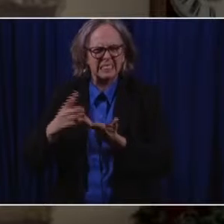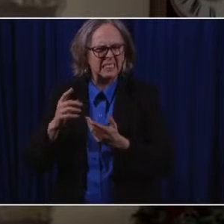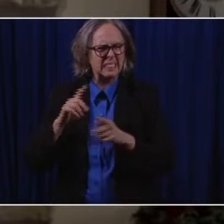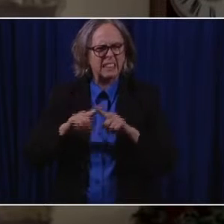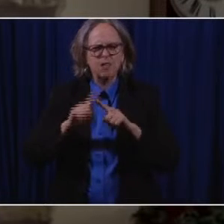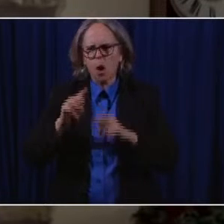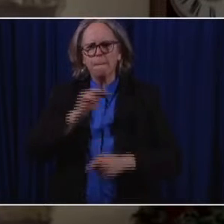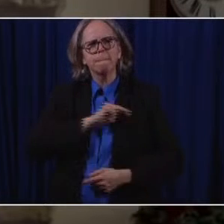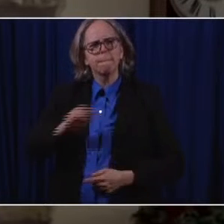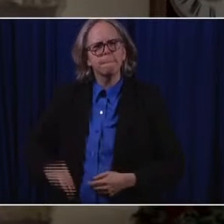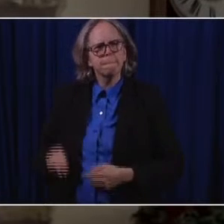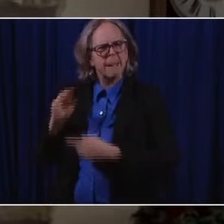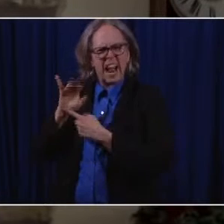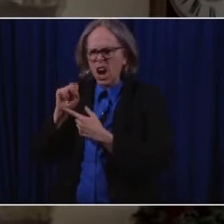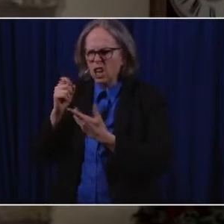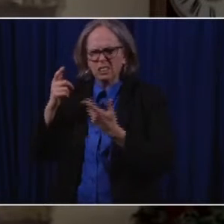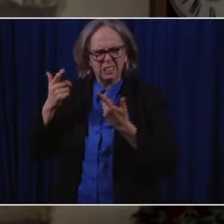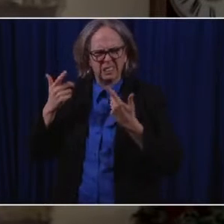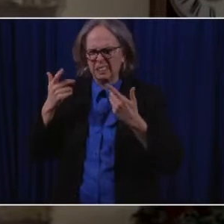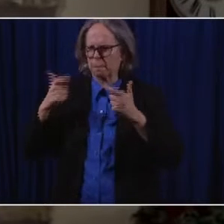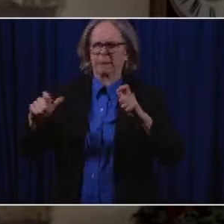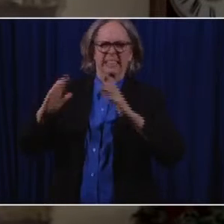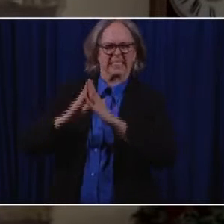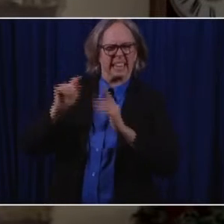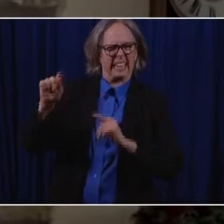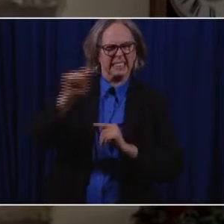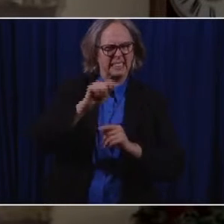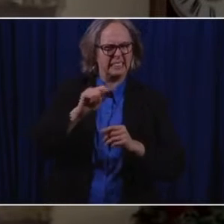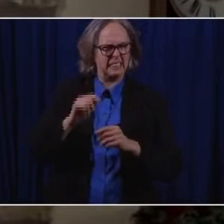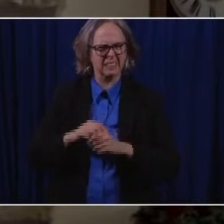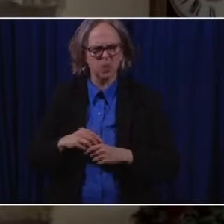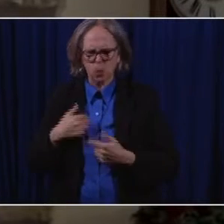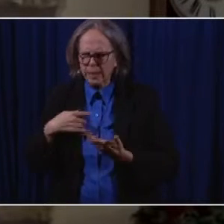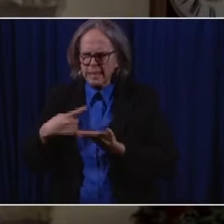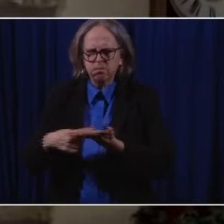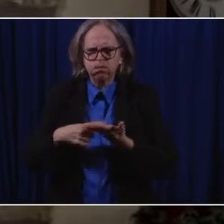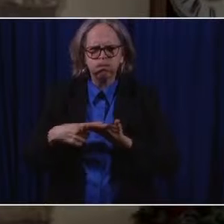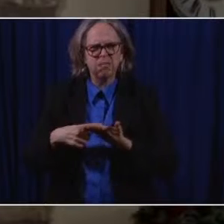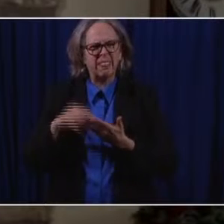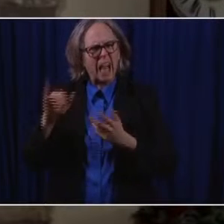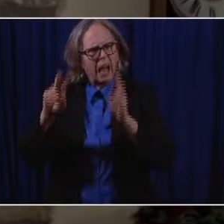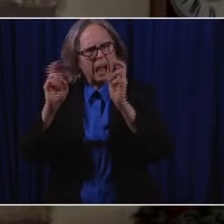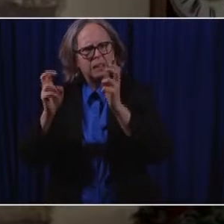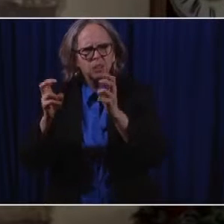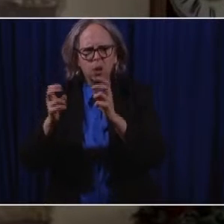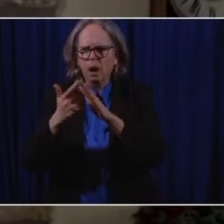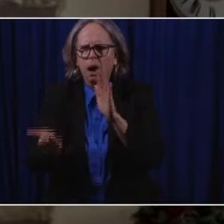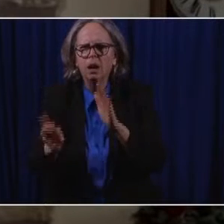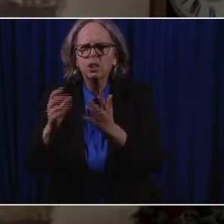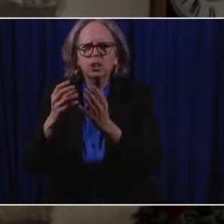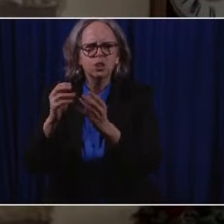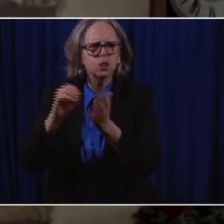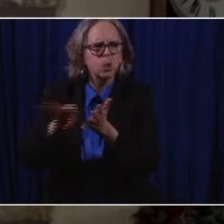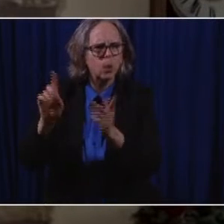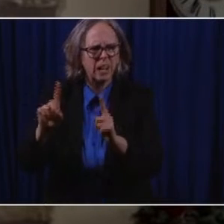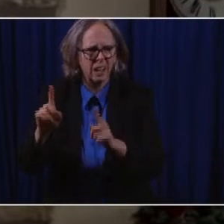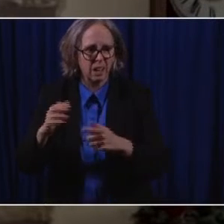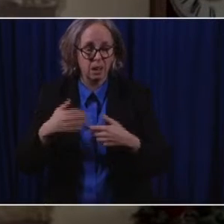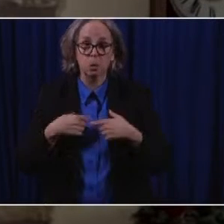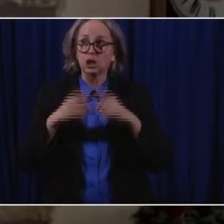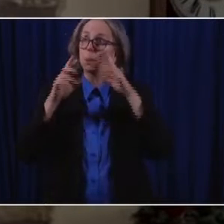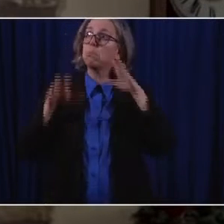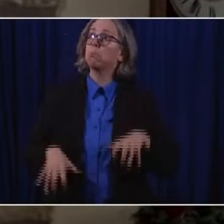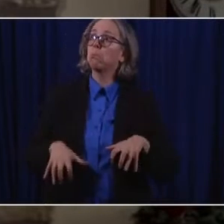I think to a person, I don't want to speak for them, but I don't think anyone was shocked by that, and they're seeing that in their